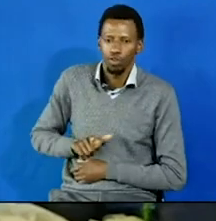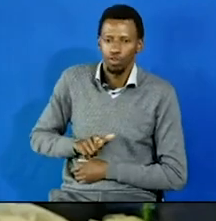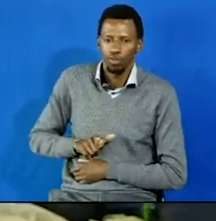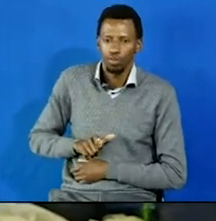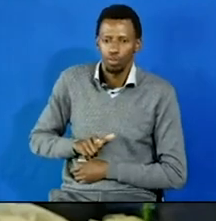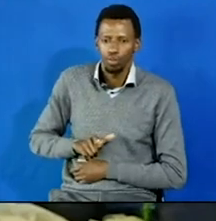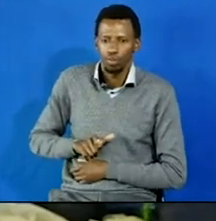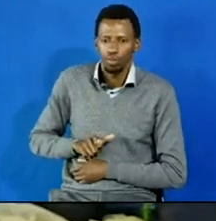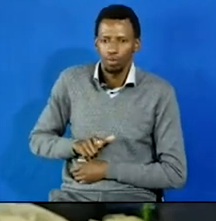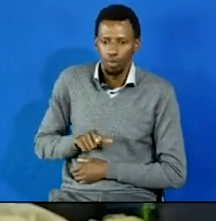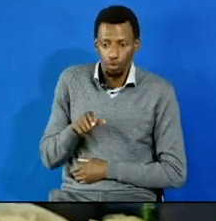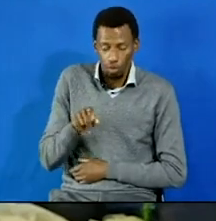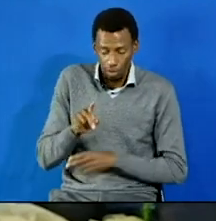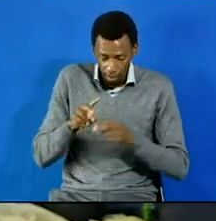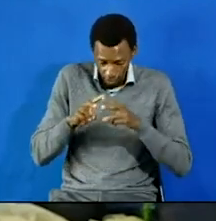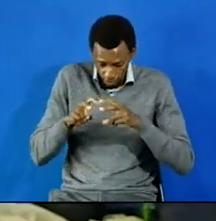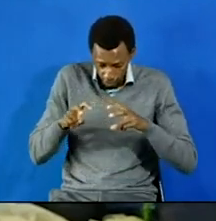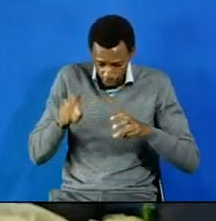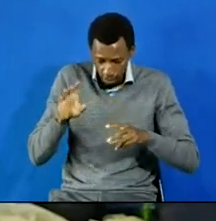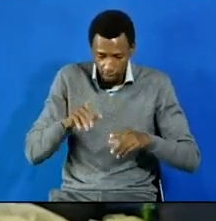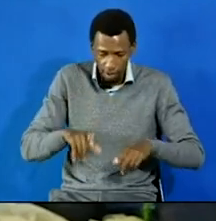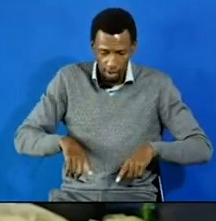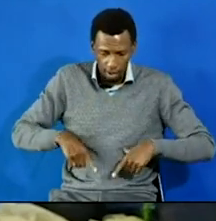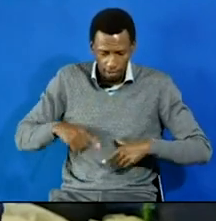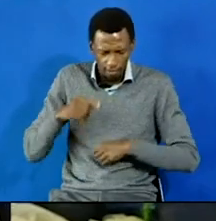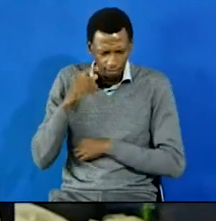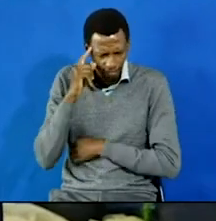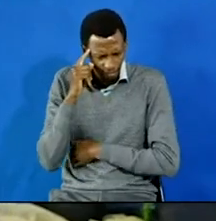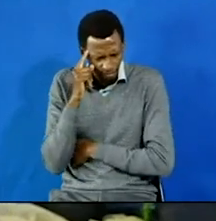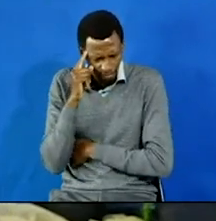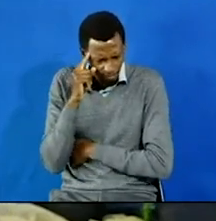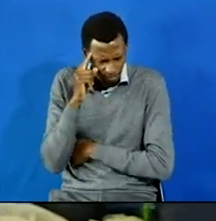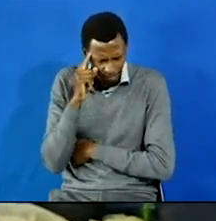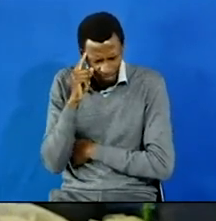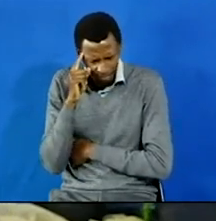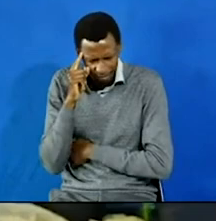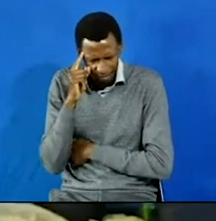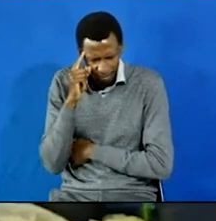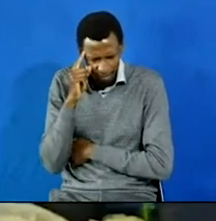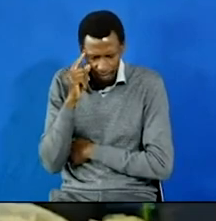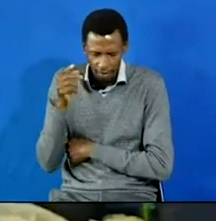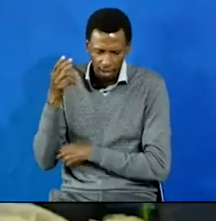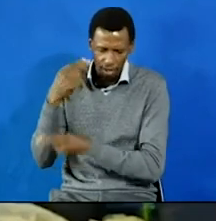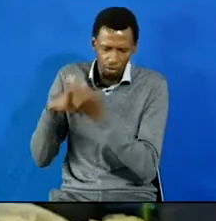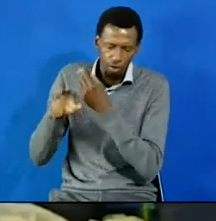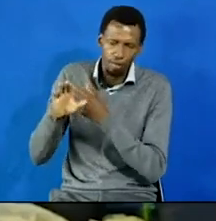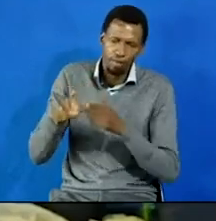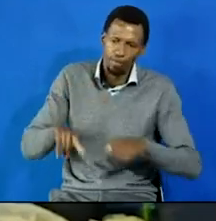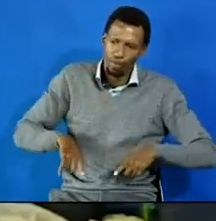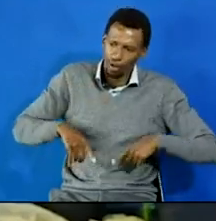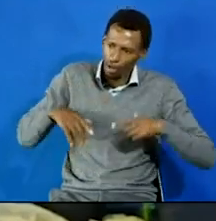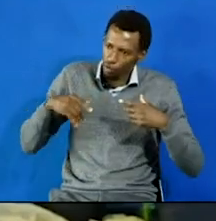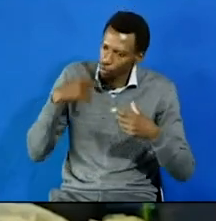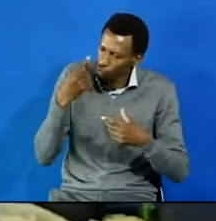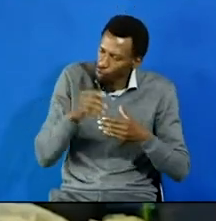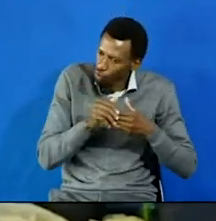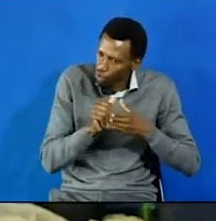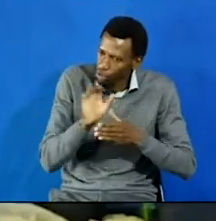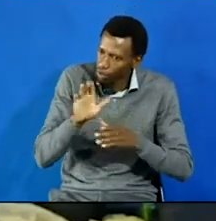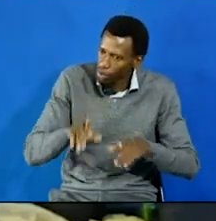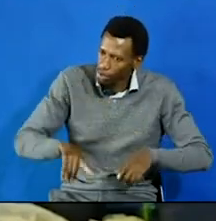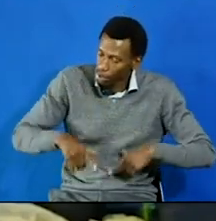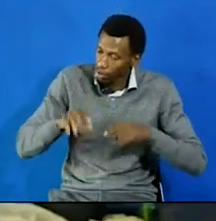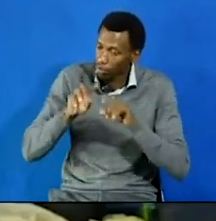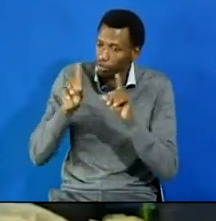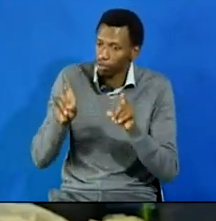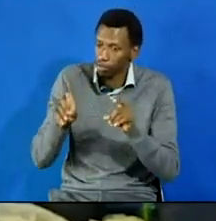interrogate and meditate and look back at the life that you live, and